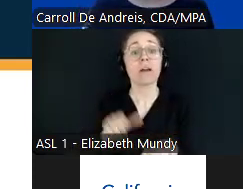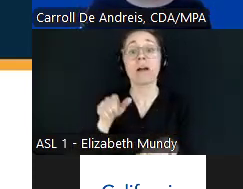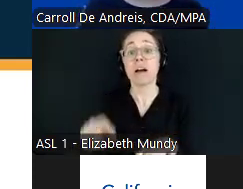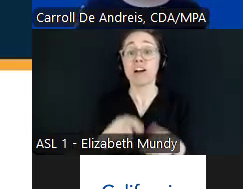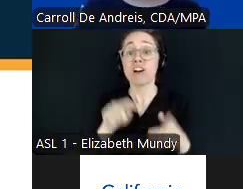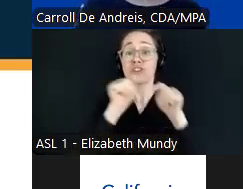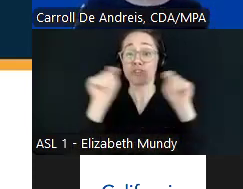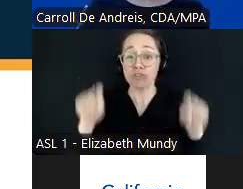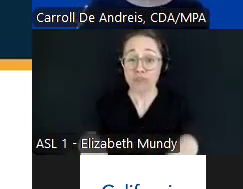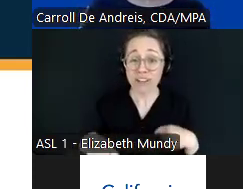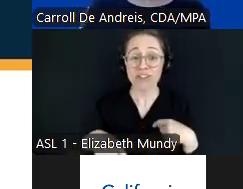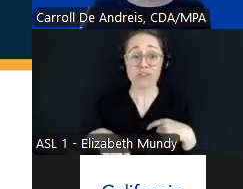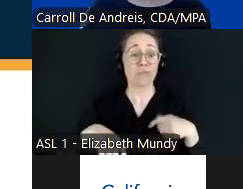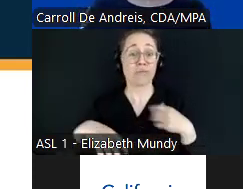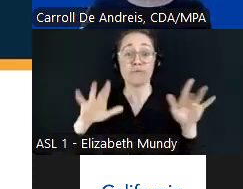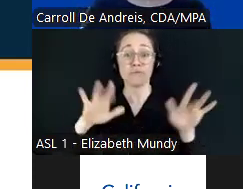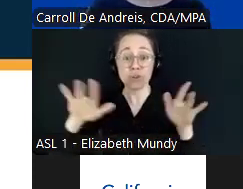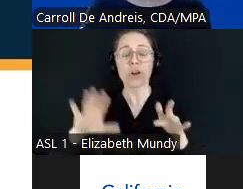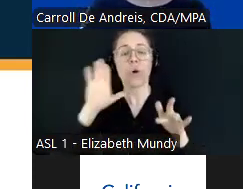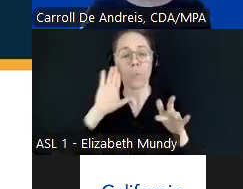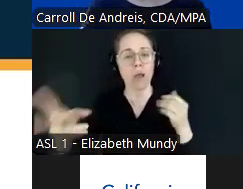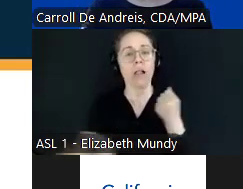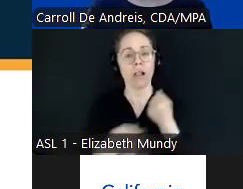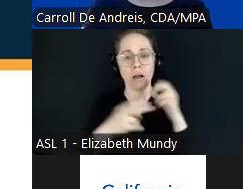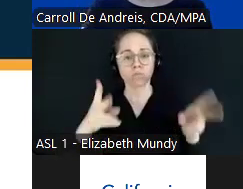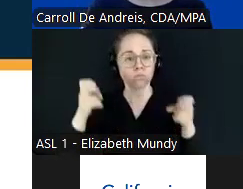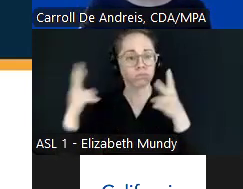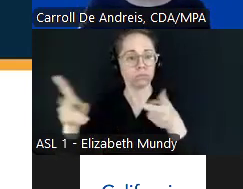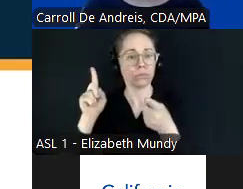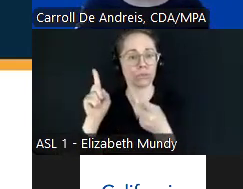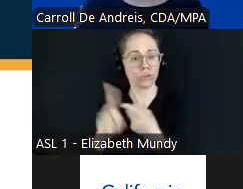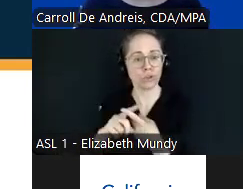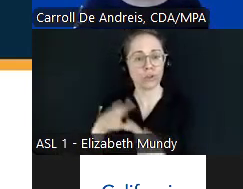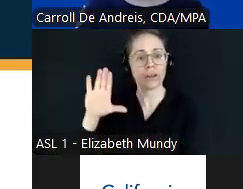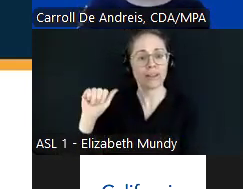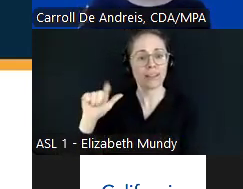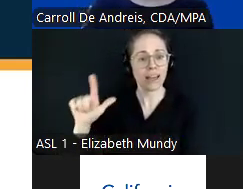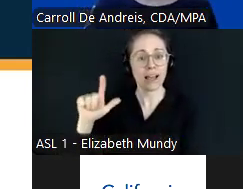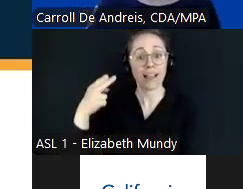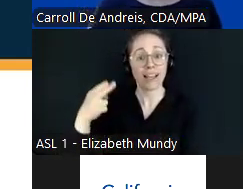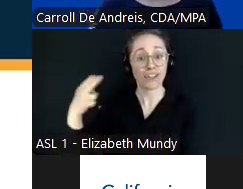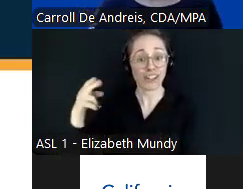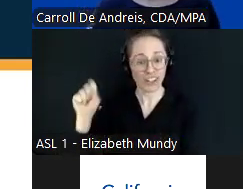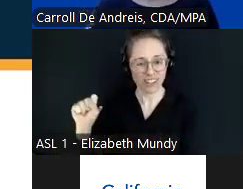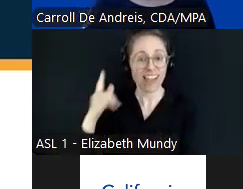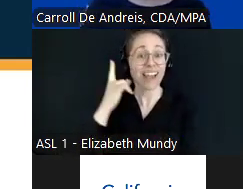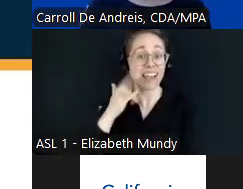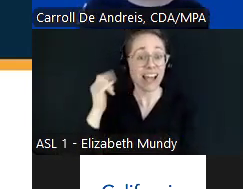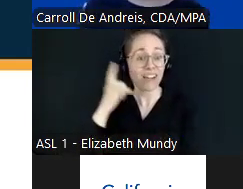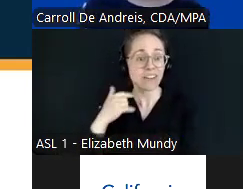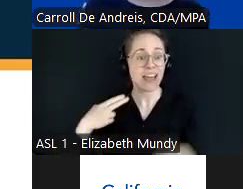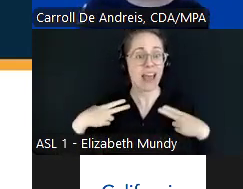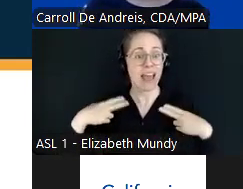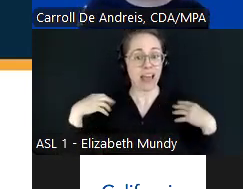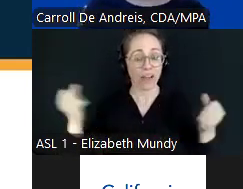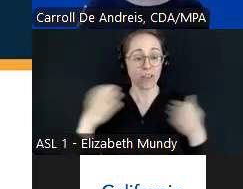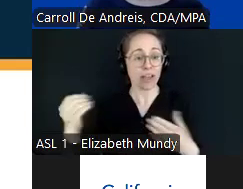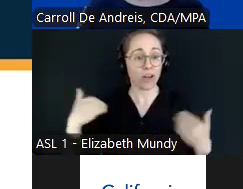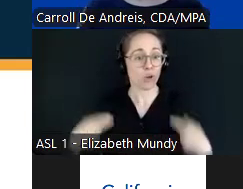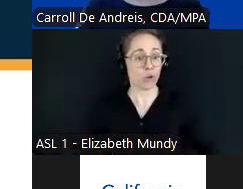IMPACT webpage on the Cal HHS, the California Health and Human Services Master Plan for Aging